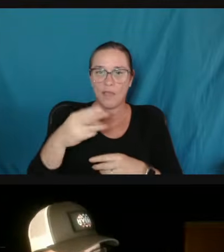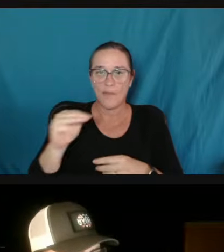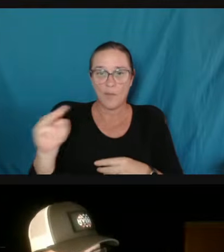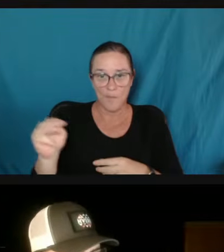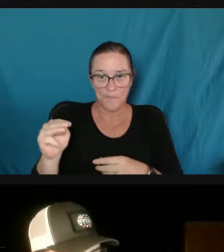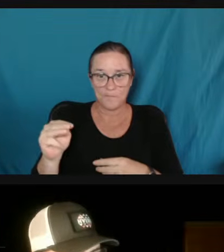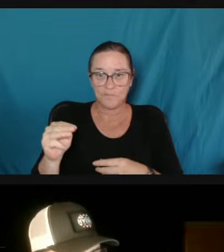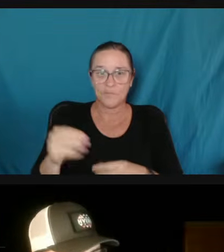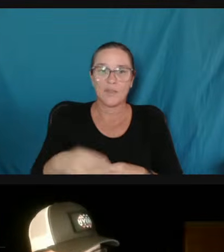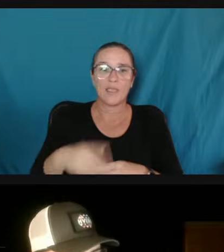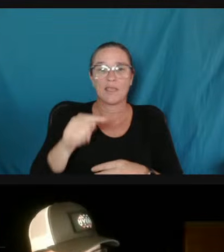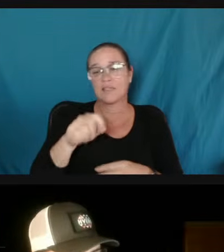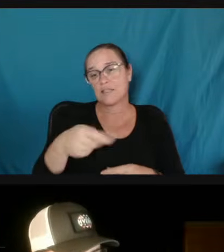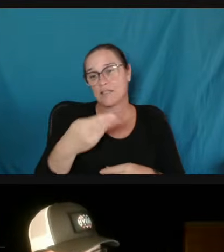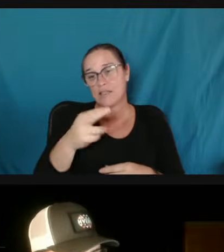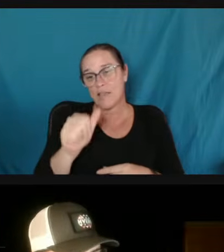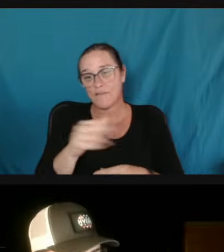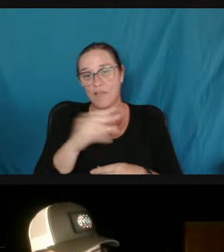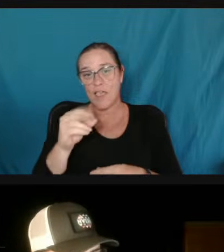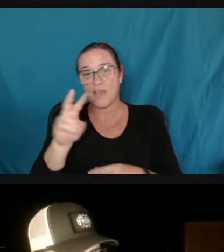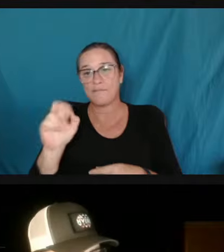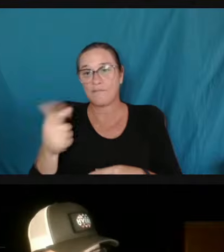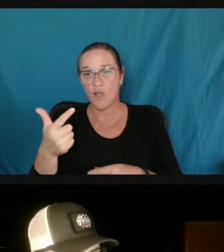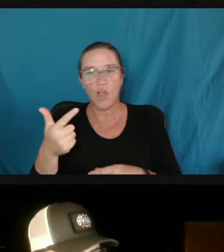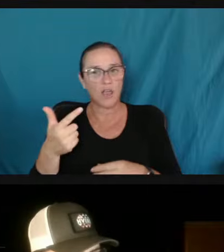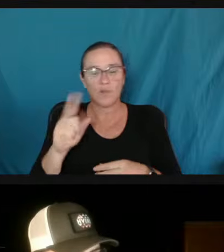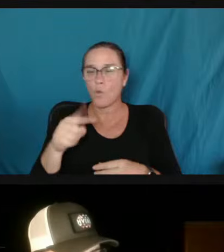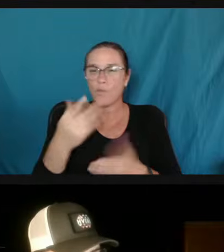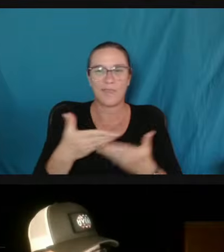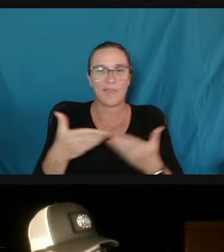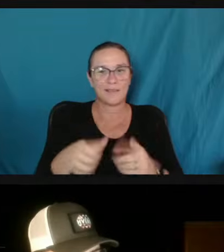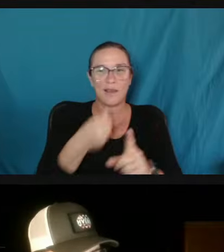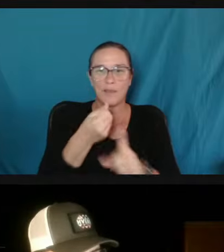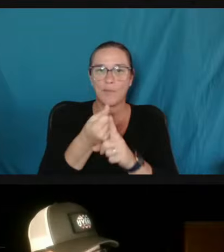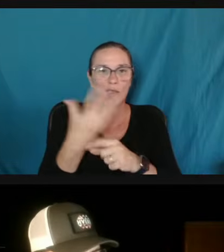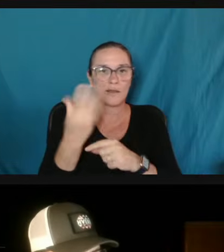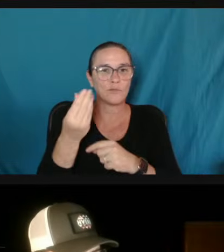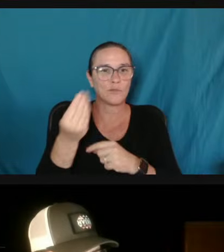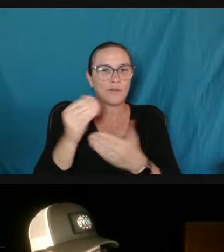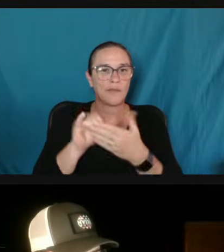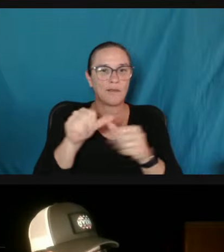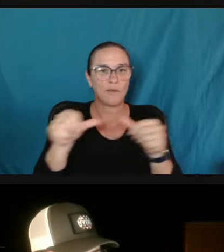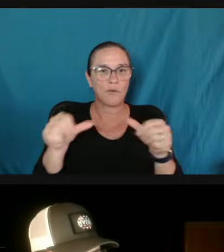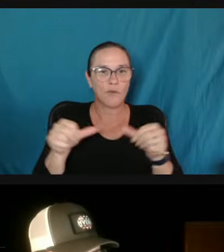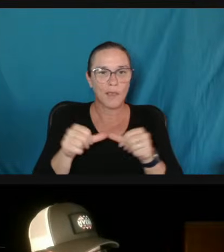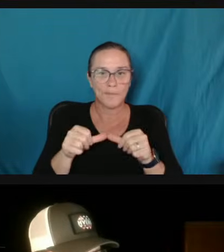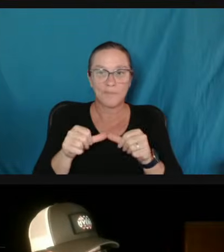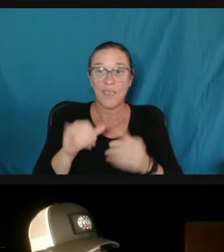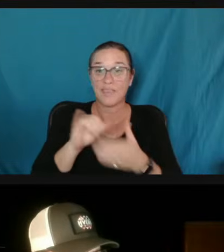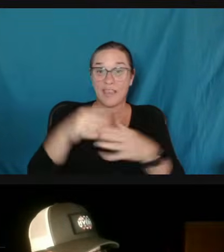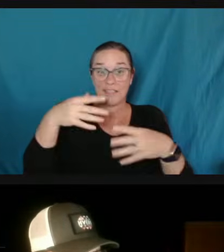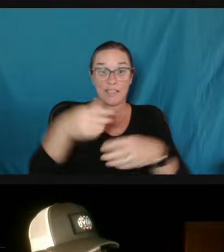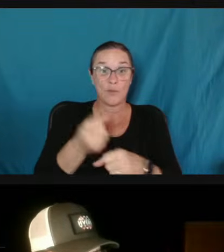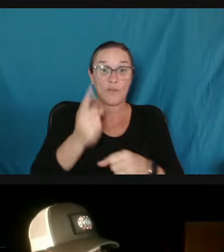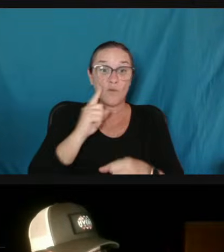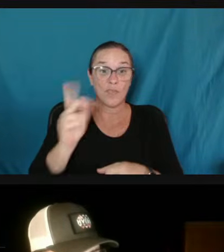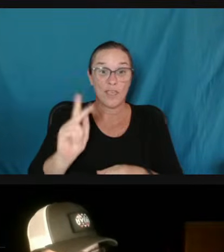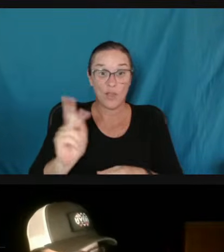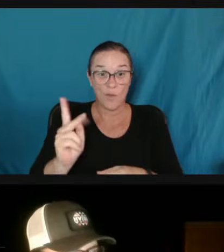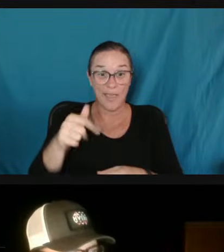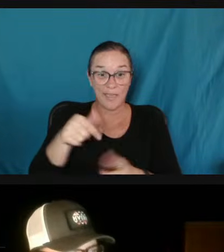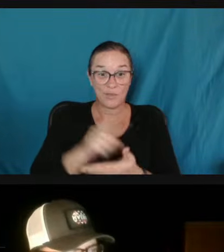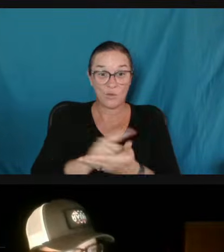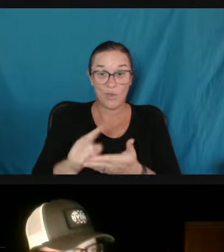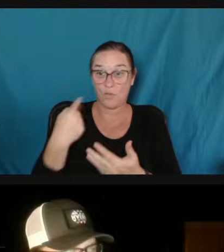and the fog being the only impacts outside of the area for any of our communities. That's a summary for Kilauea for this week as we await the